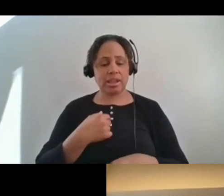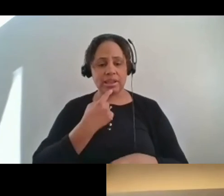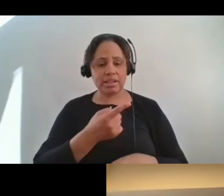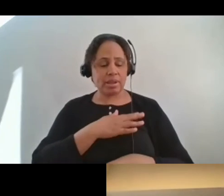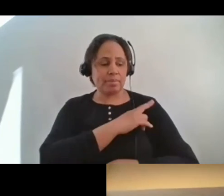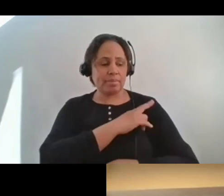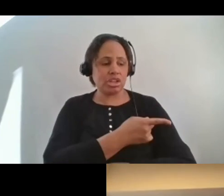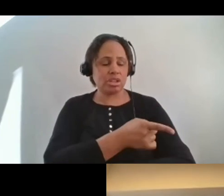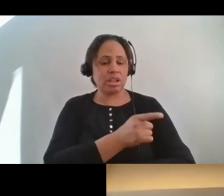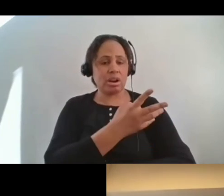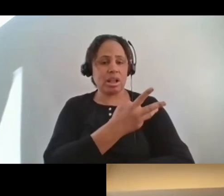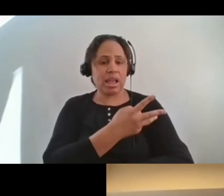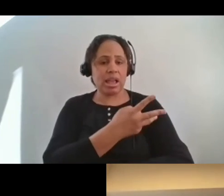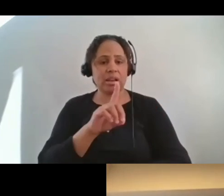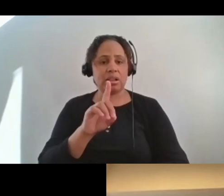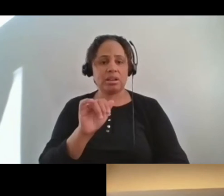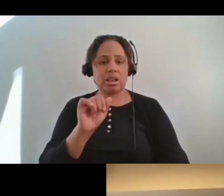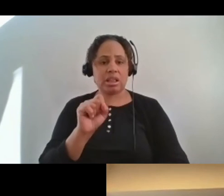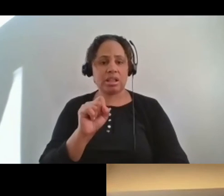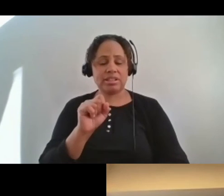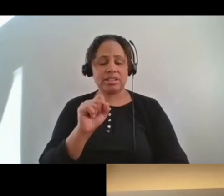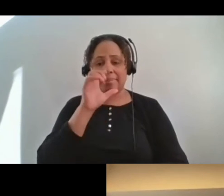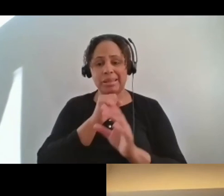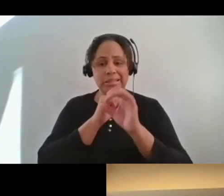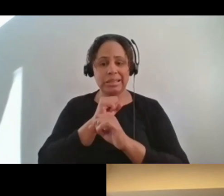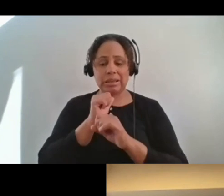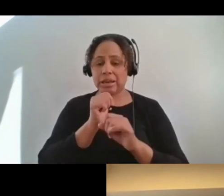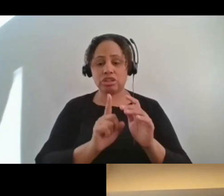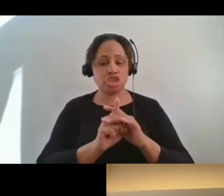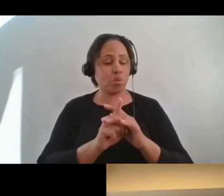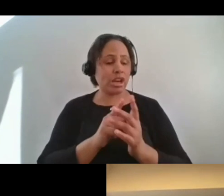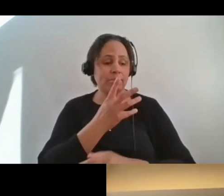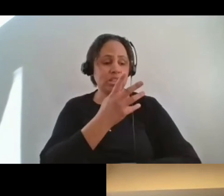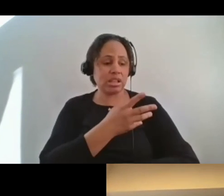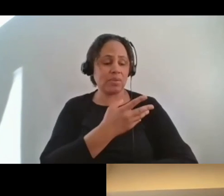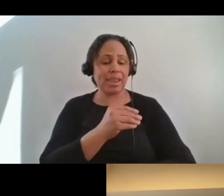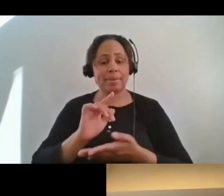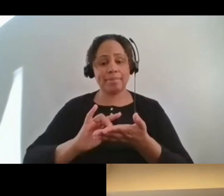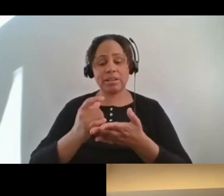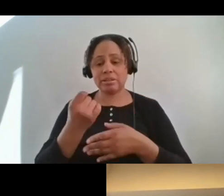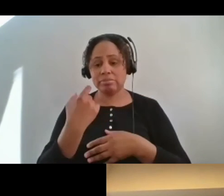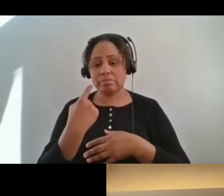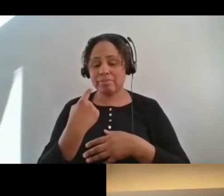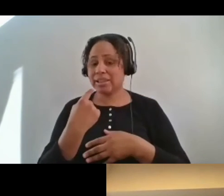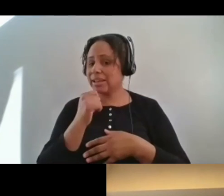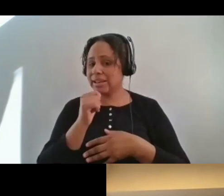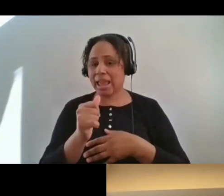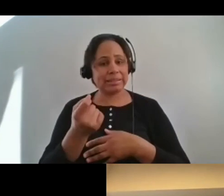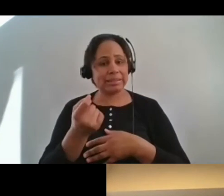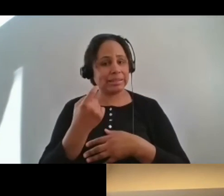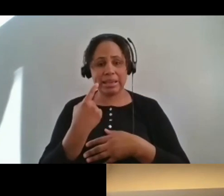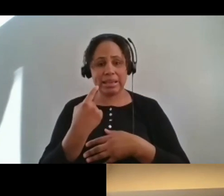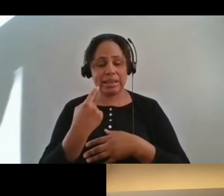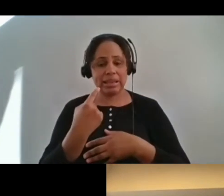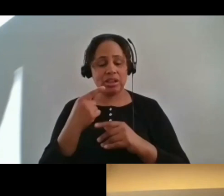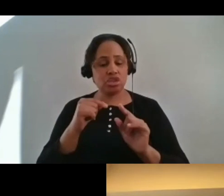dialysis, who are missing dialysis, who are not taking their medications that they need to maintain their health, for example, the medication that they need to maintain